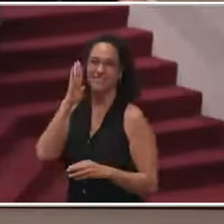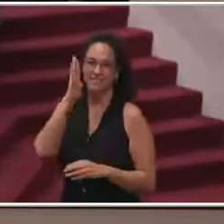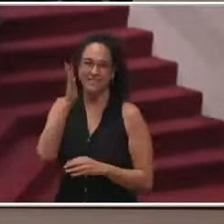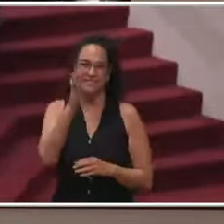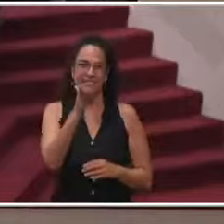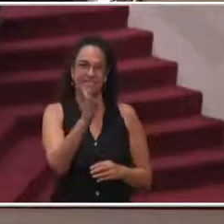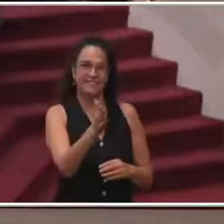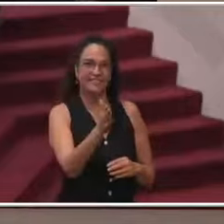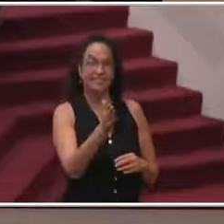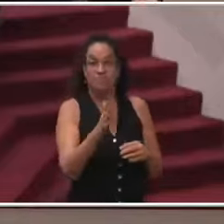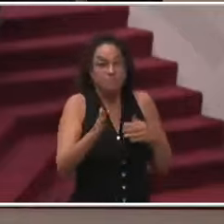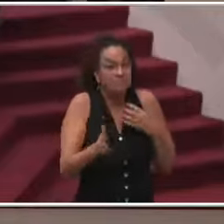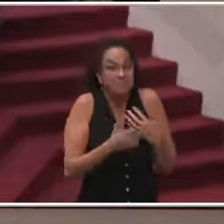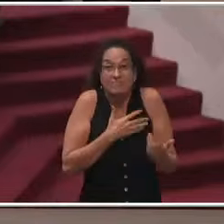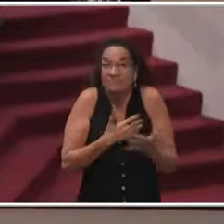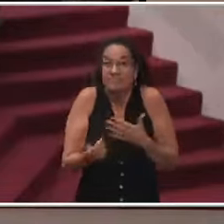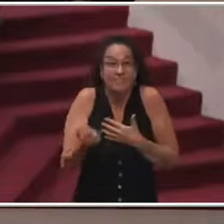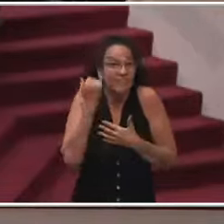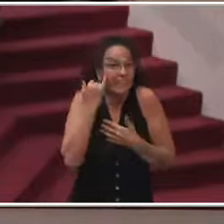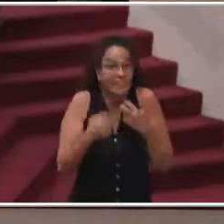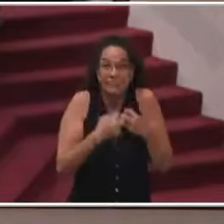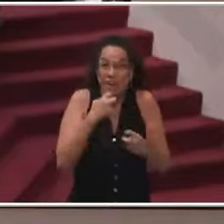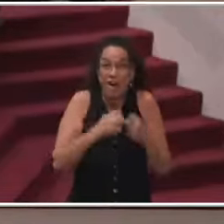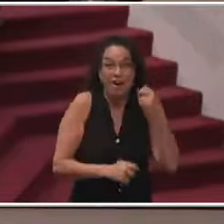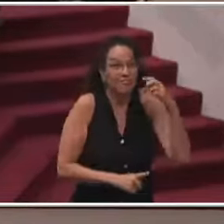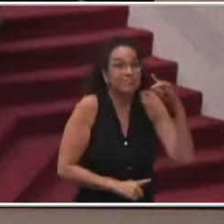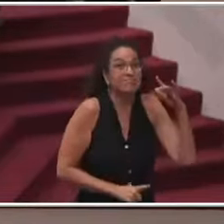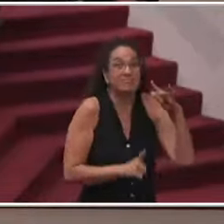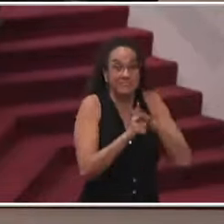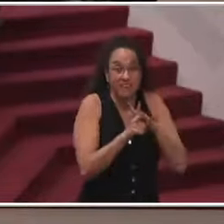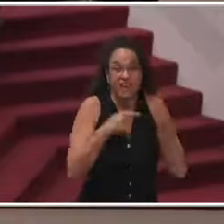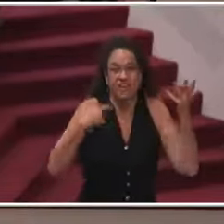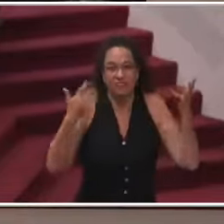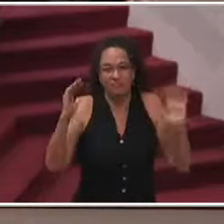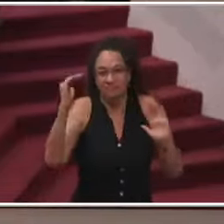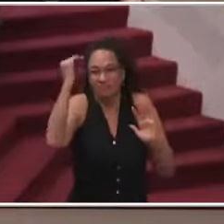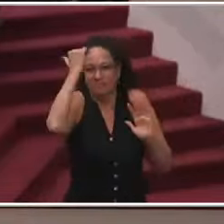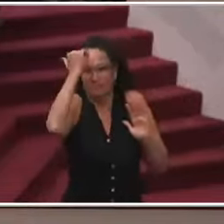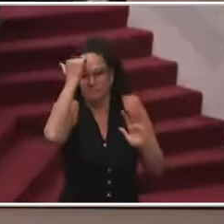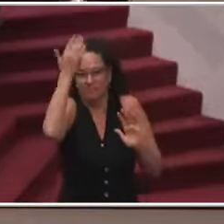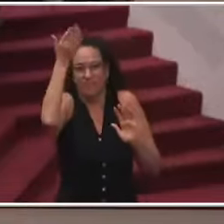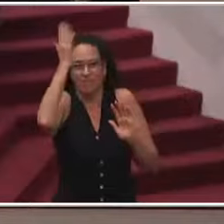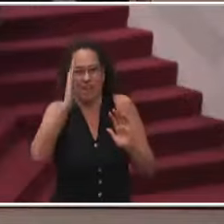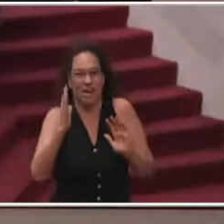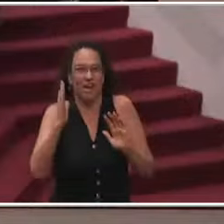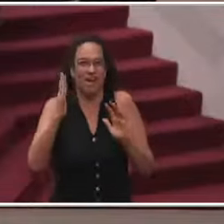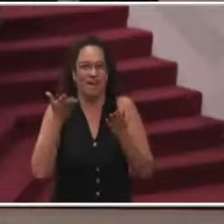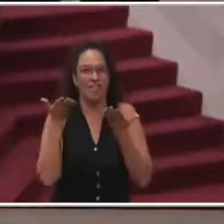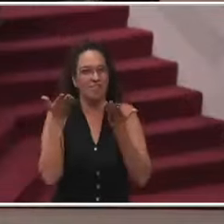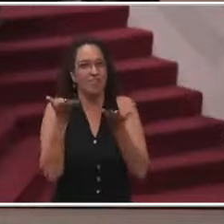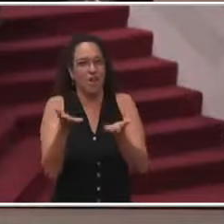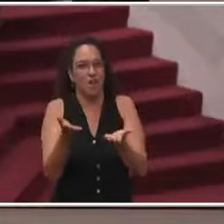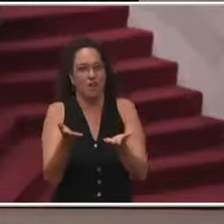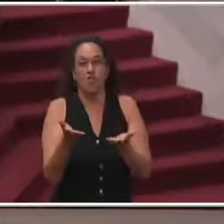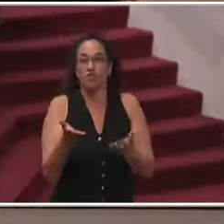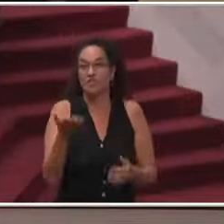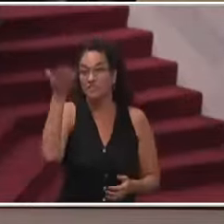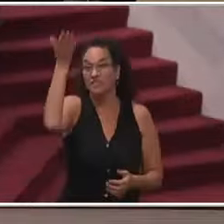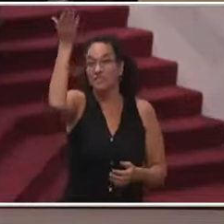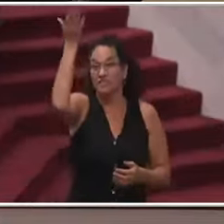mine. In times of trouble. Yeah. I know he will be there. Be